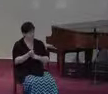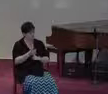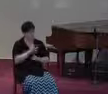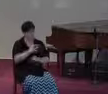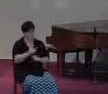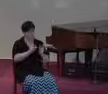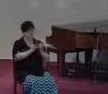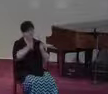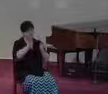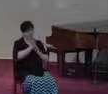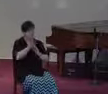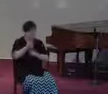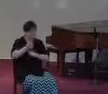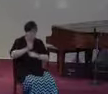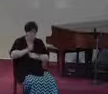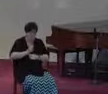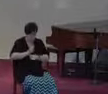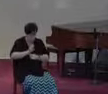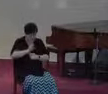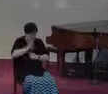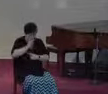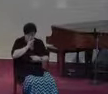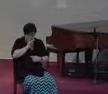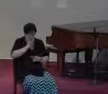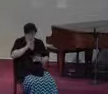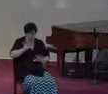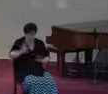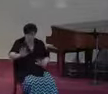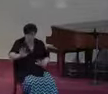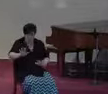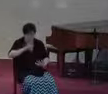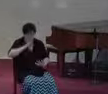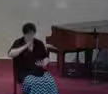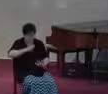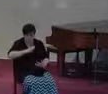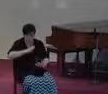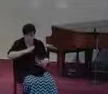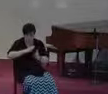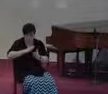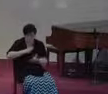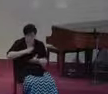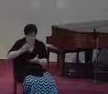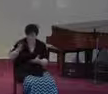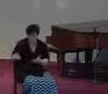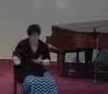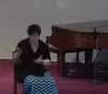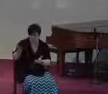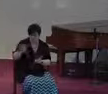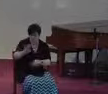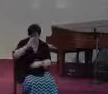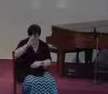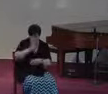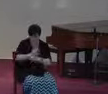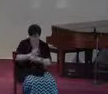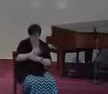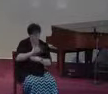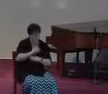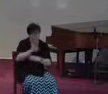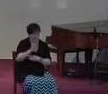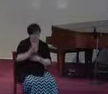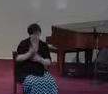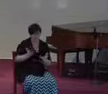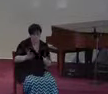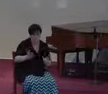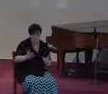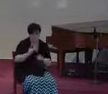And he forced out the words, "Woman, here is your son," and to the disciple whom Jesus loved. Now we know